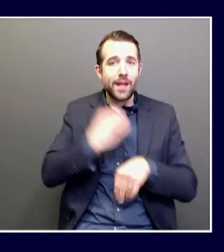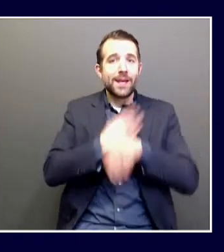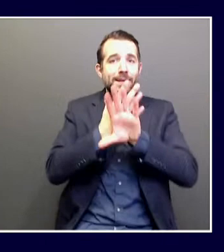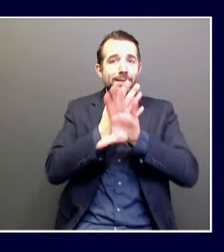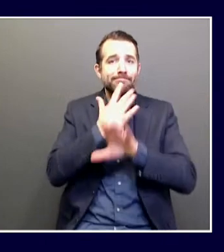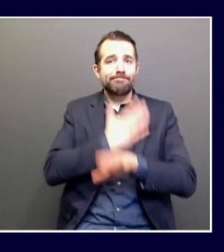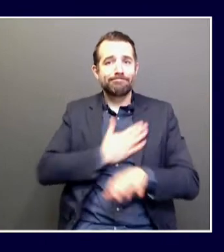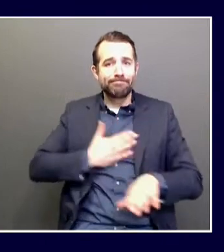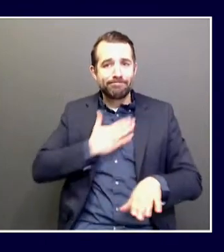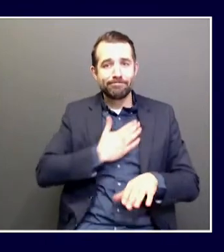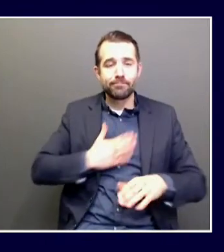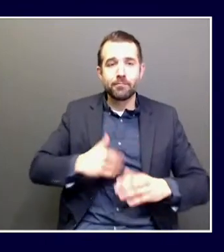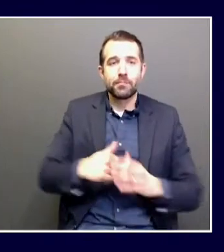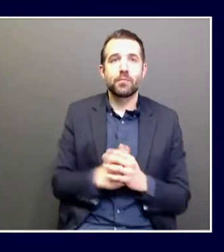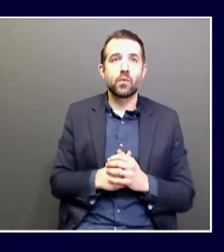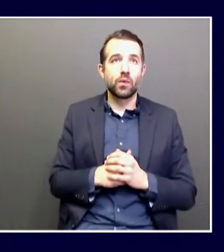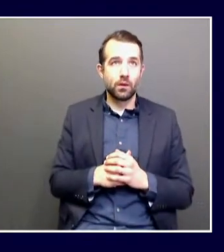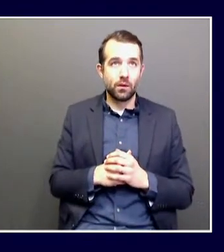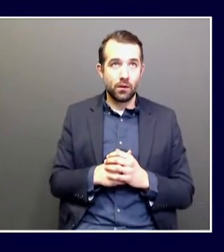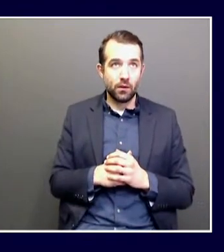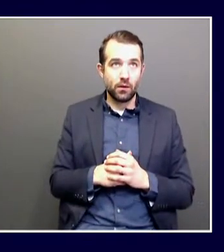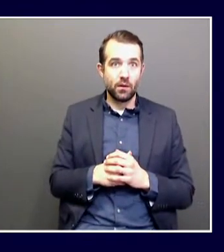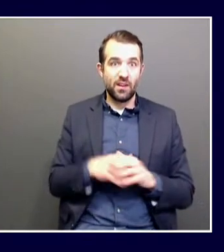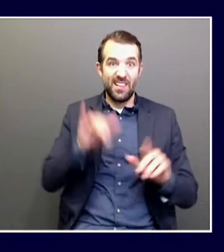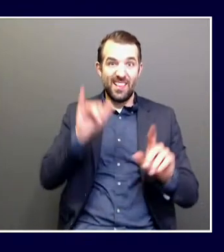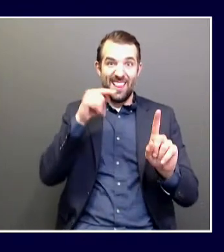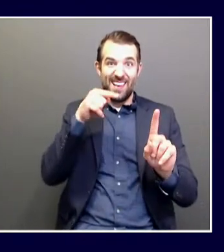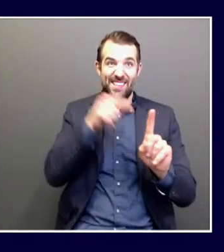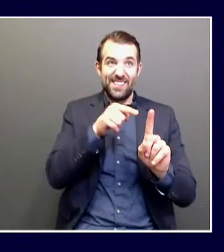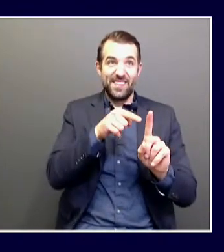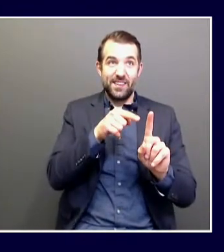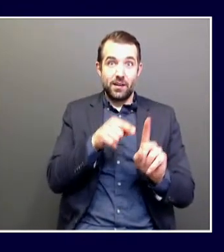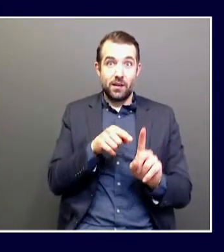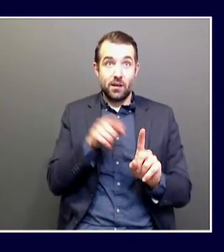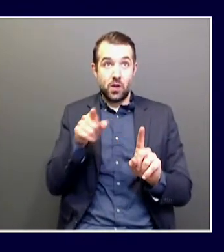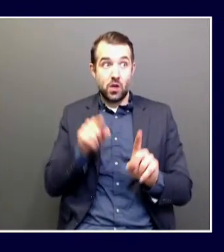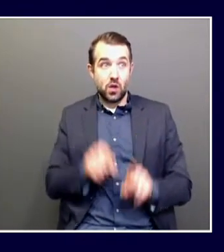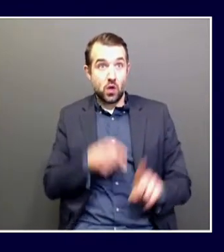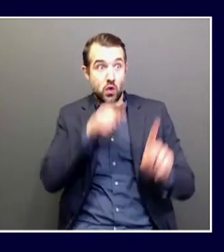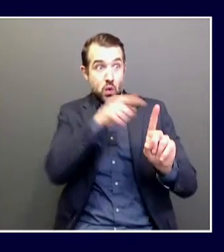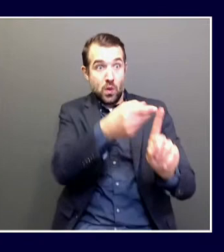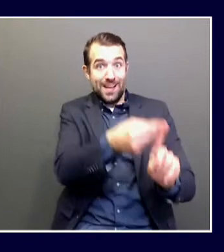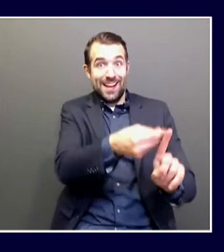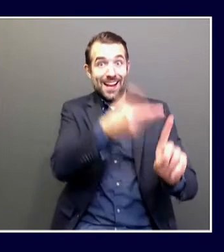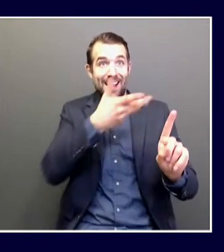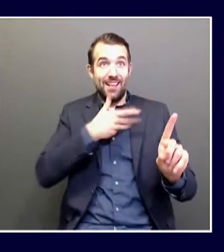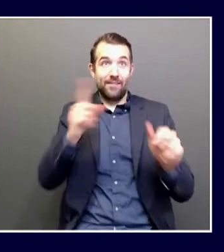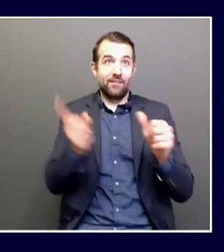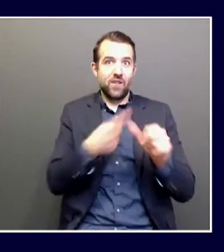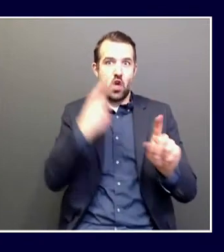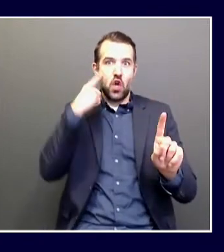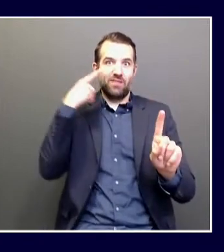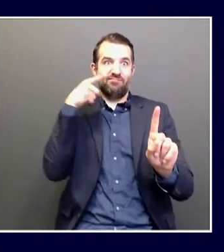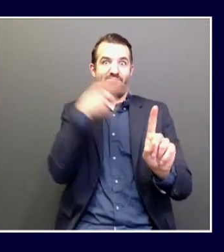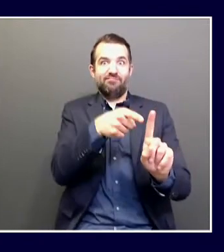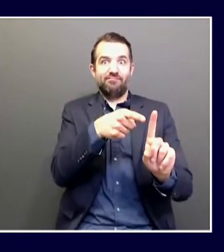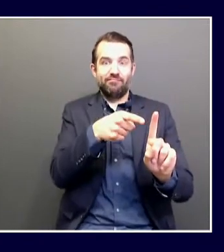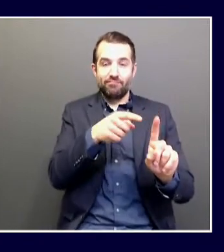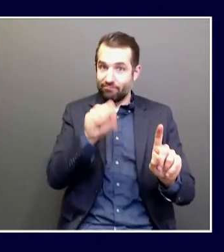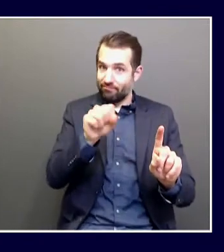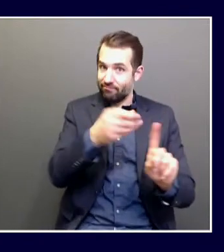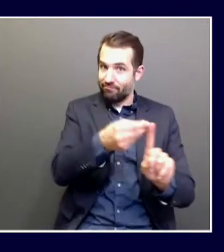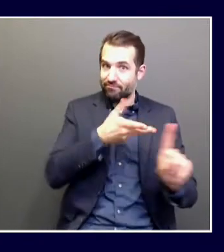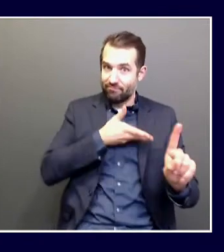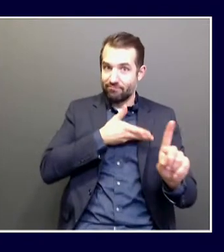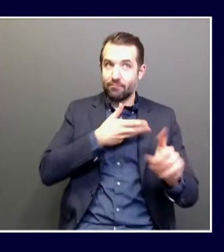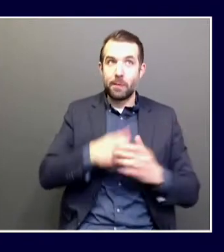of this development from your organization's reporting, so I haven't seen any primary documents, nor have, at least as